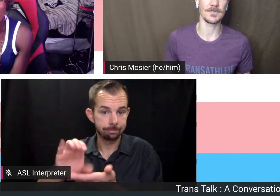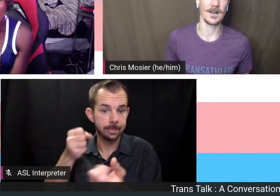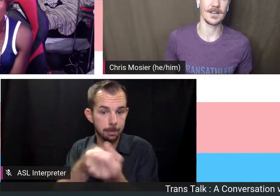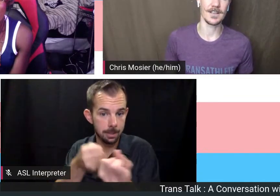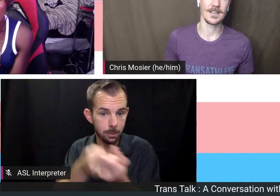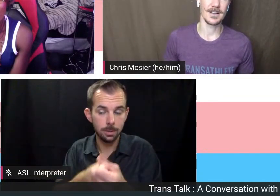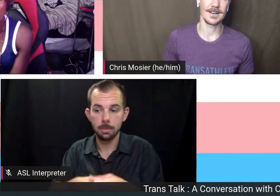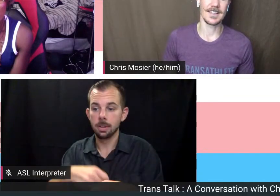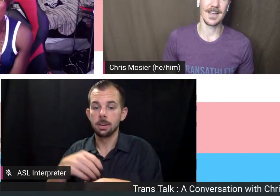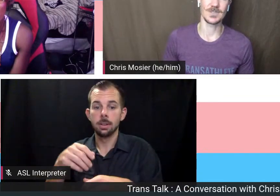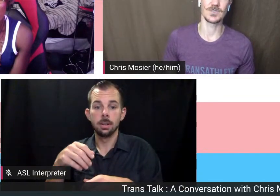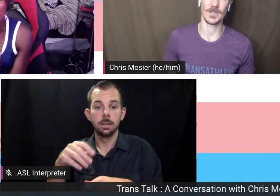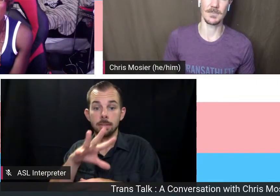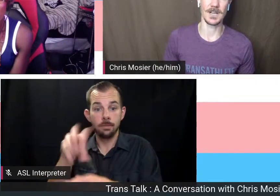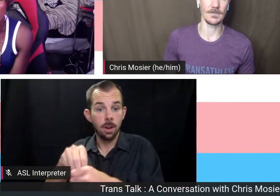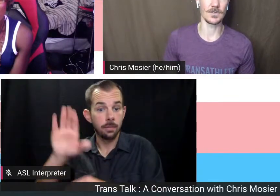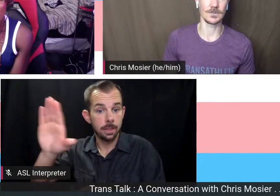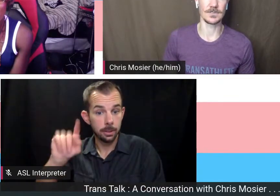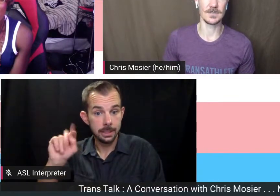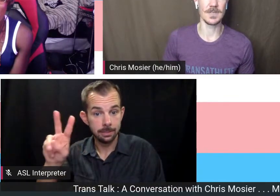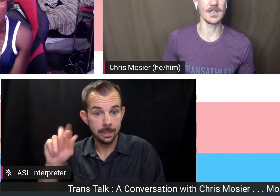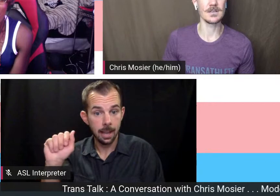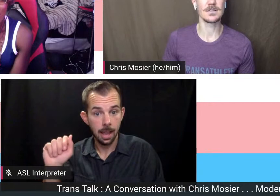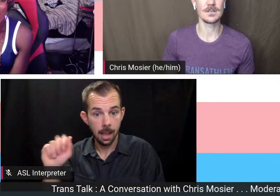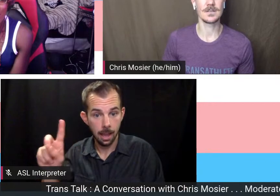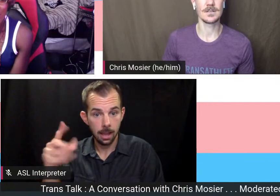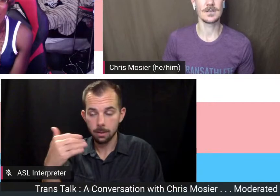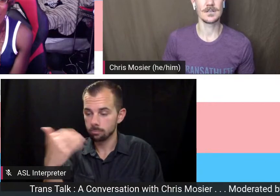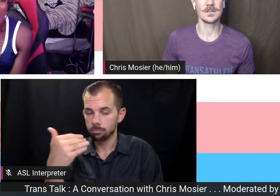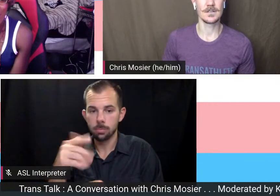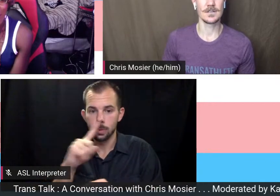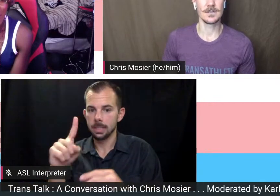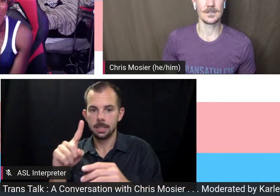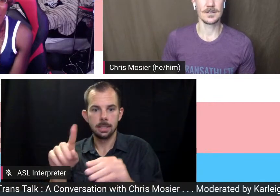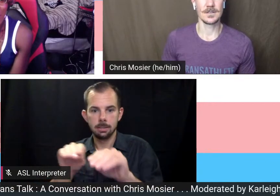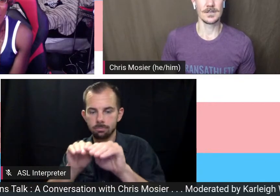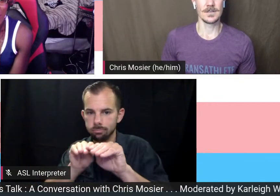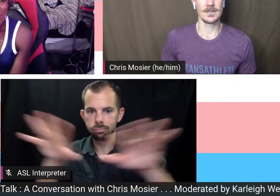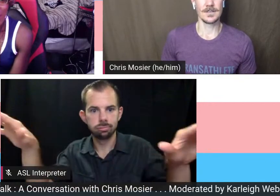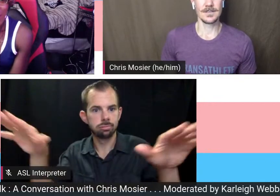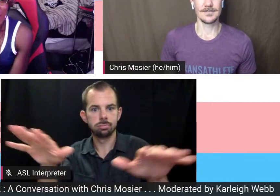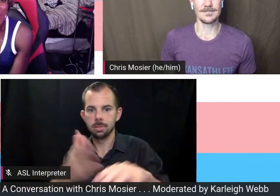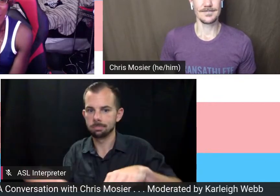so amplified. And that's what's really meaningful to me. Now,